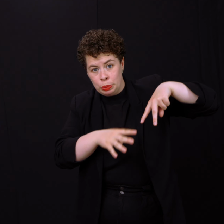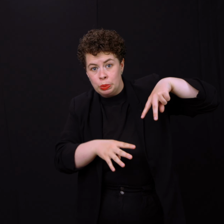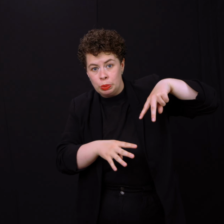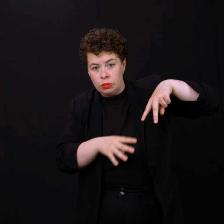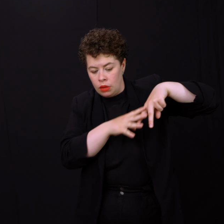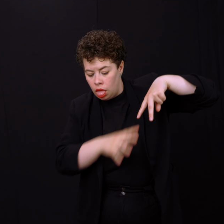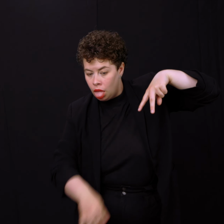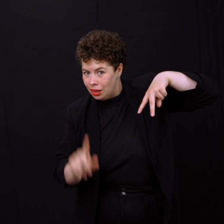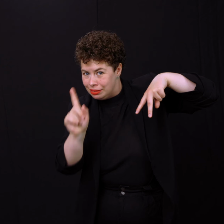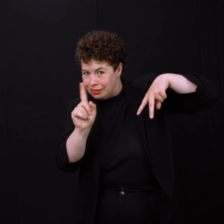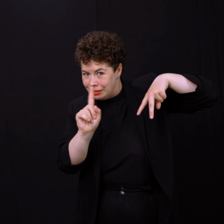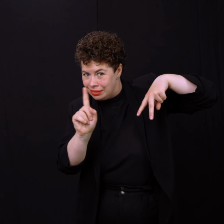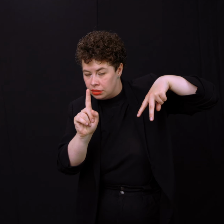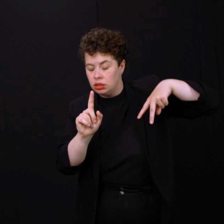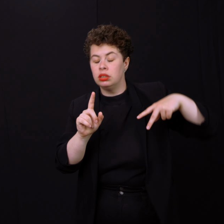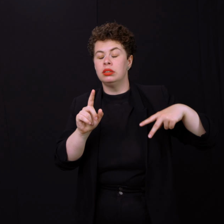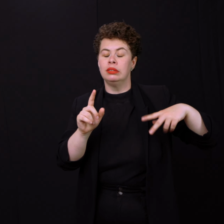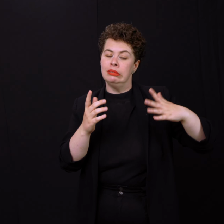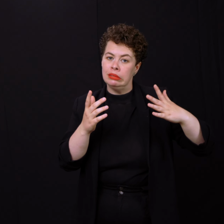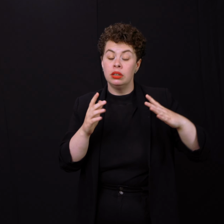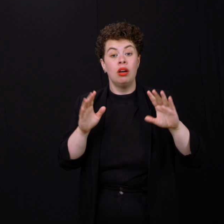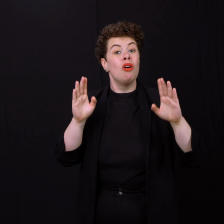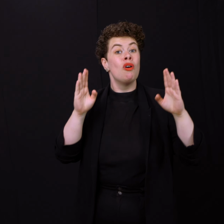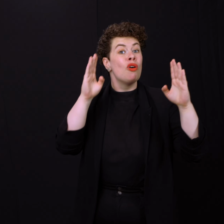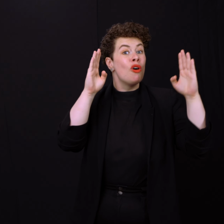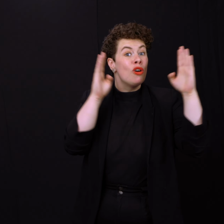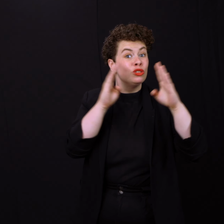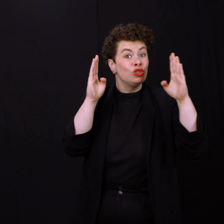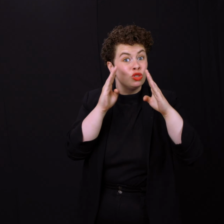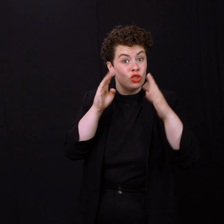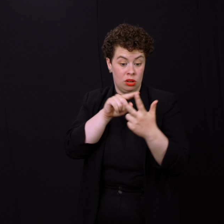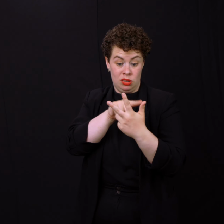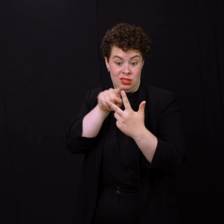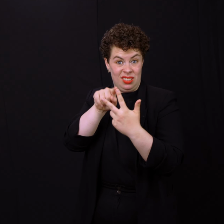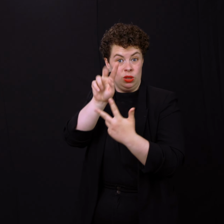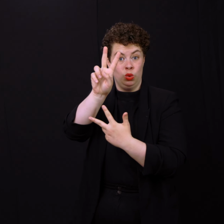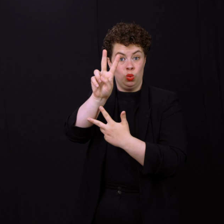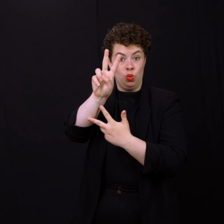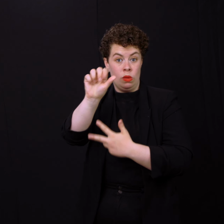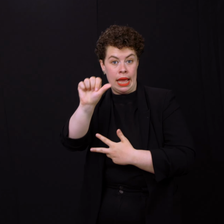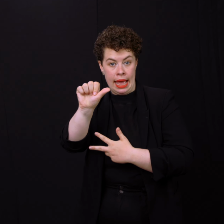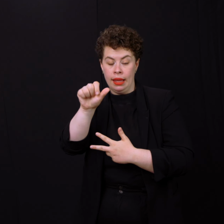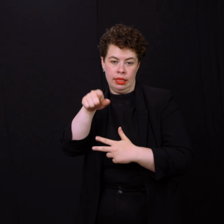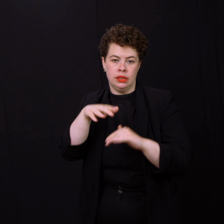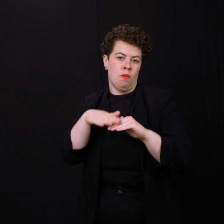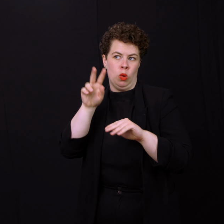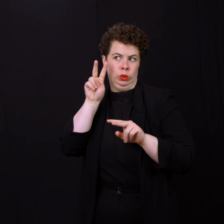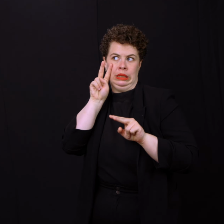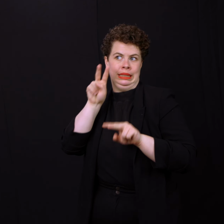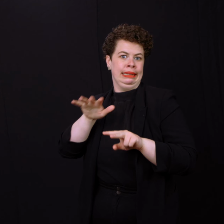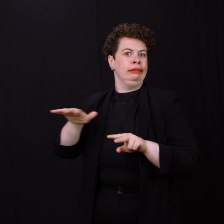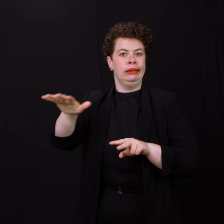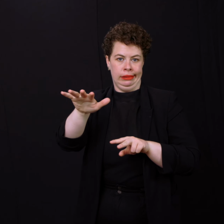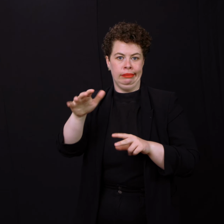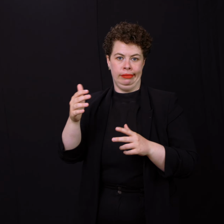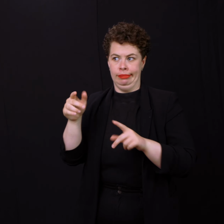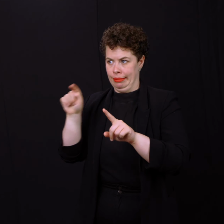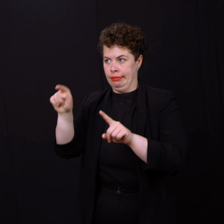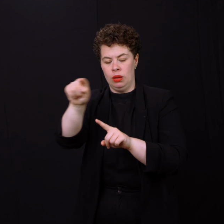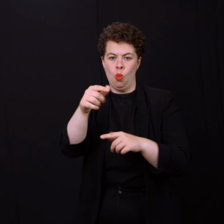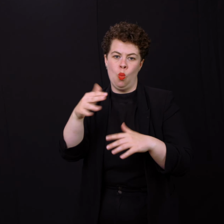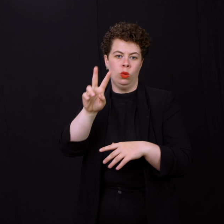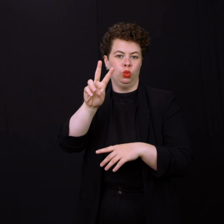size. The Usher genes, and in particular, say, USH2A, which is the commonest gene to cause Usher syndrome